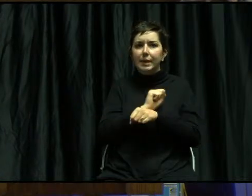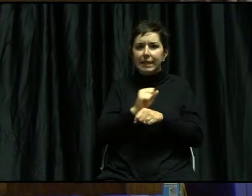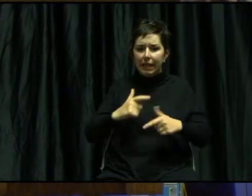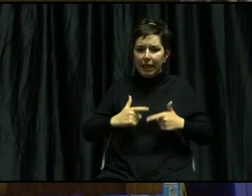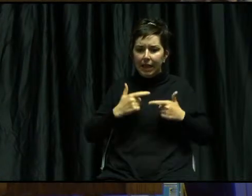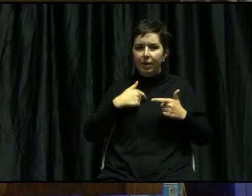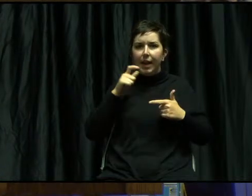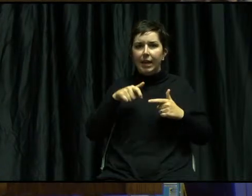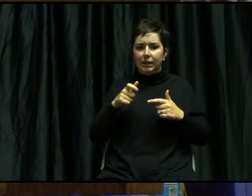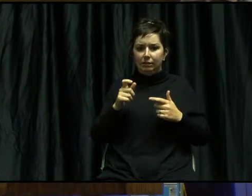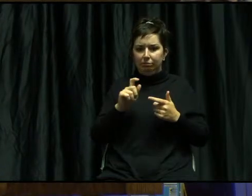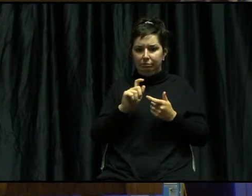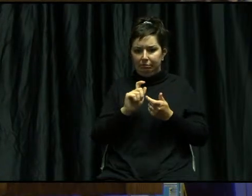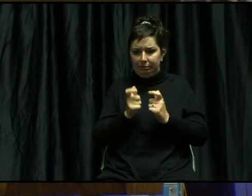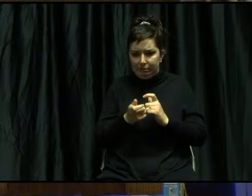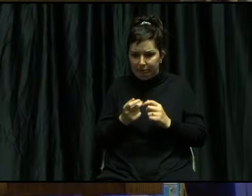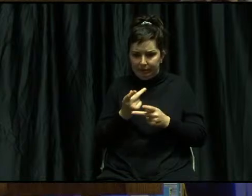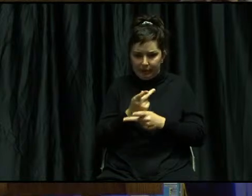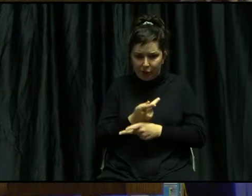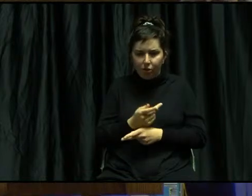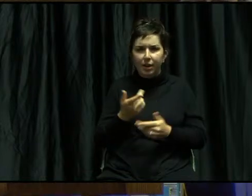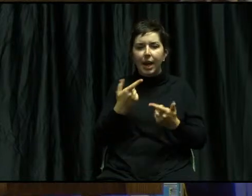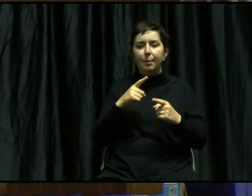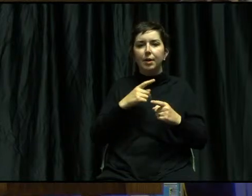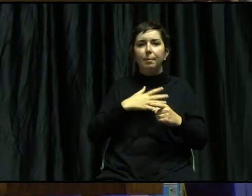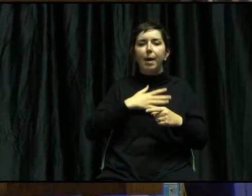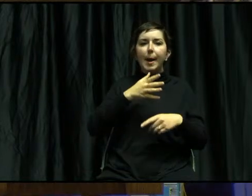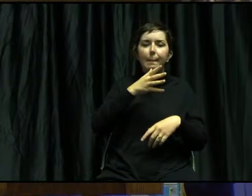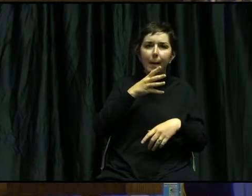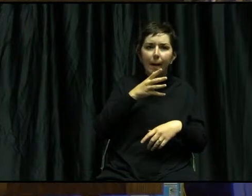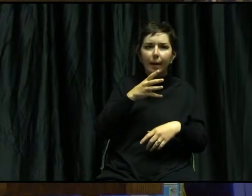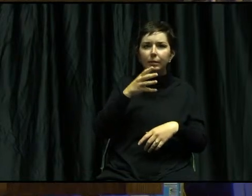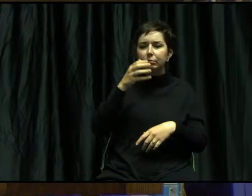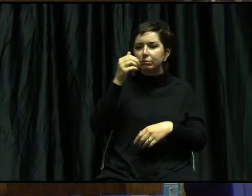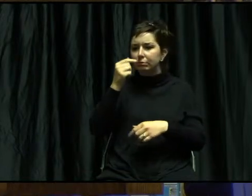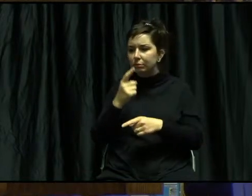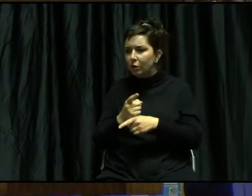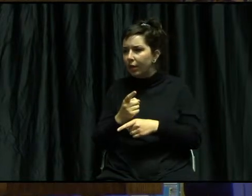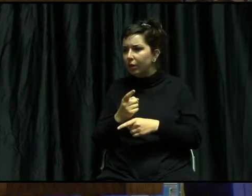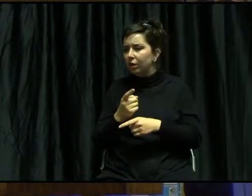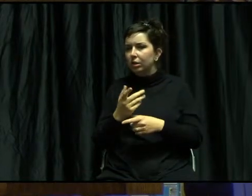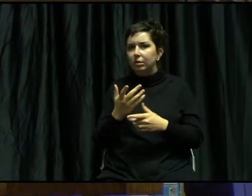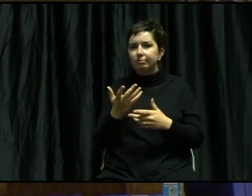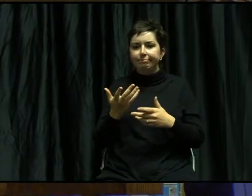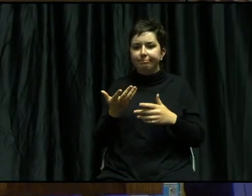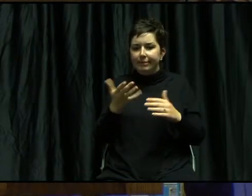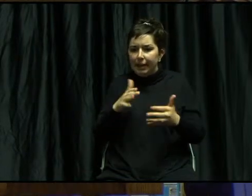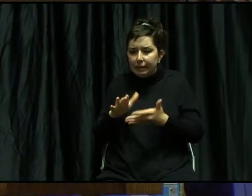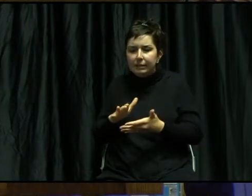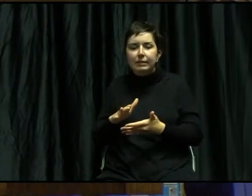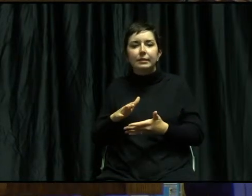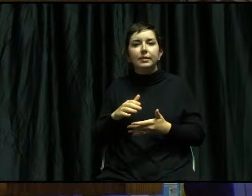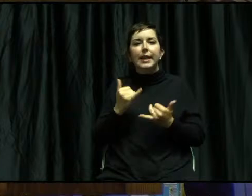which I lost my mom, brother, and became a full-time caregiver to my niece.